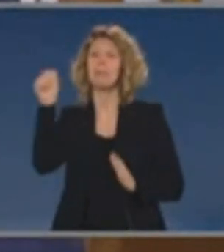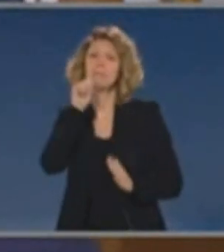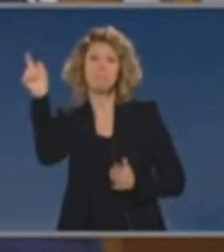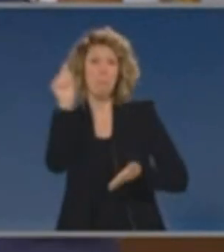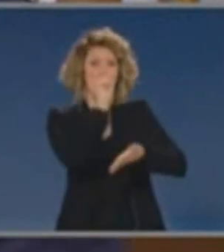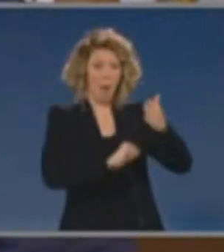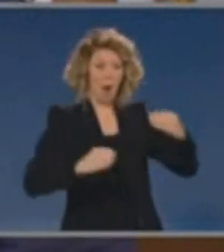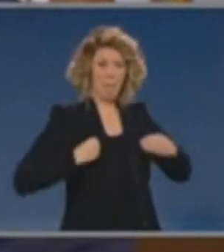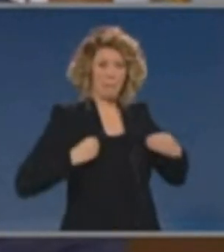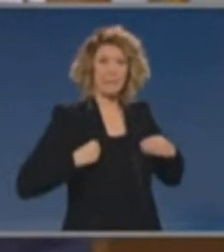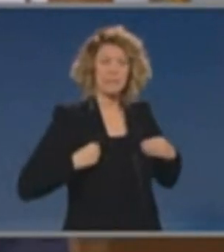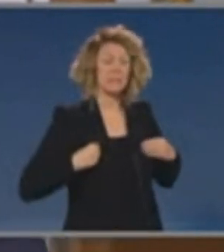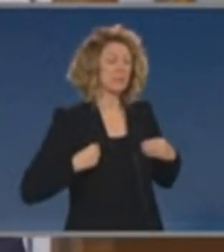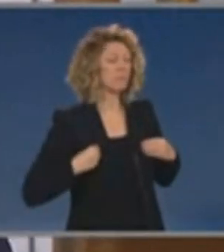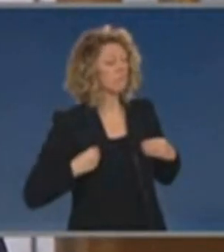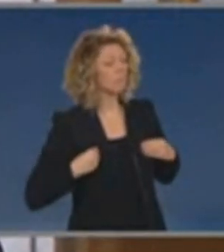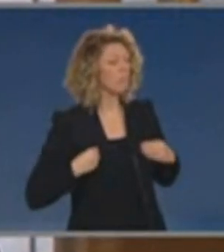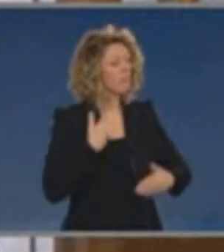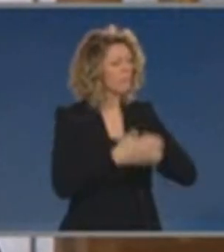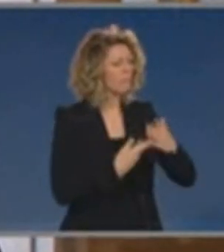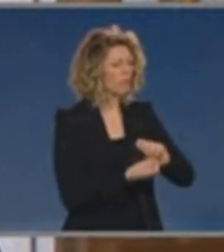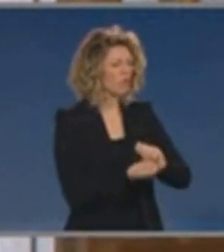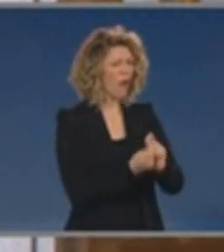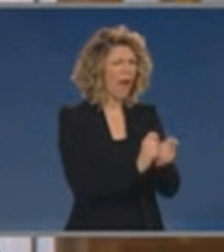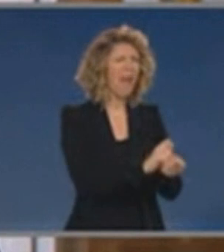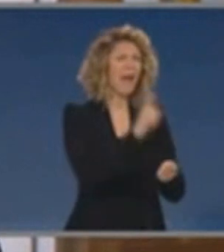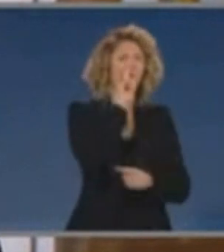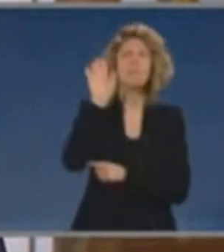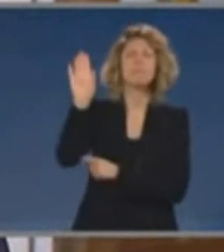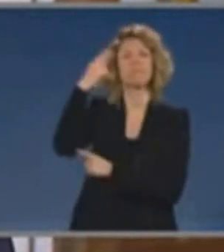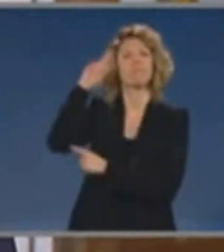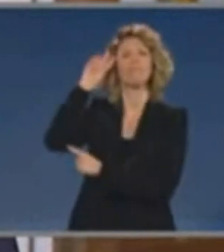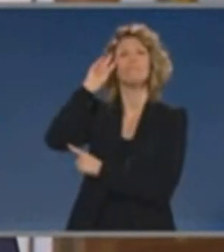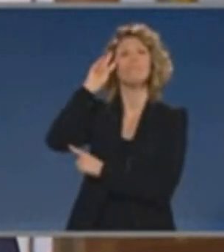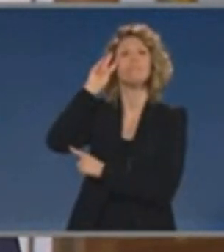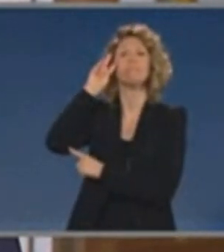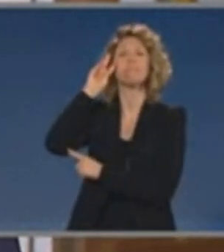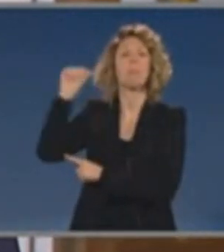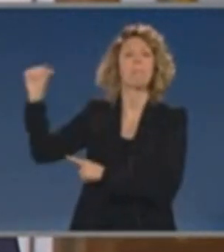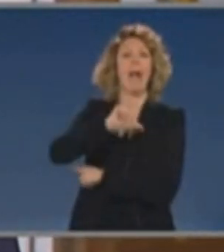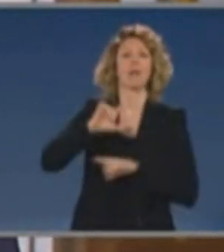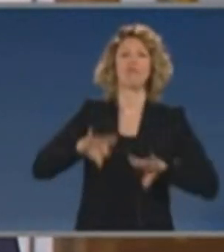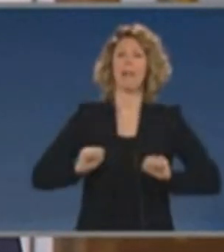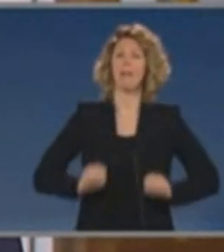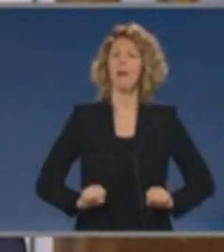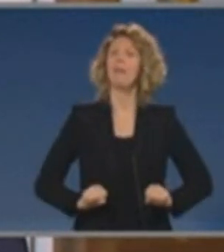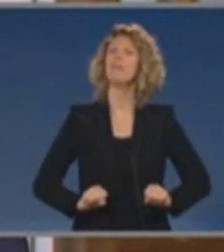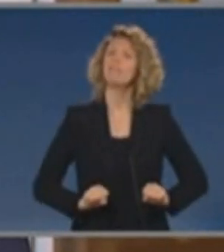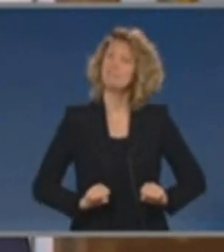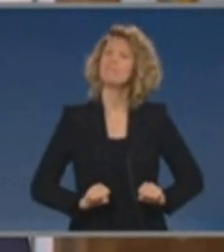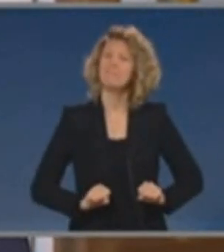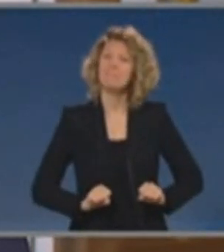change substantially and create national security risks. The second significant reform is